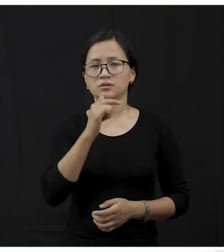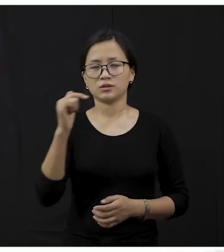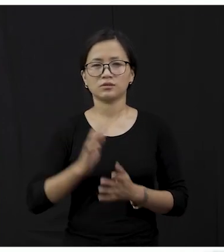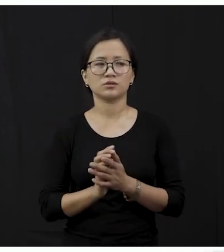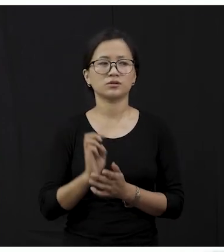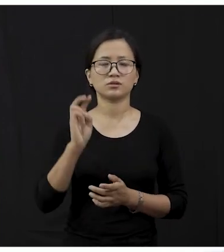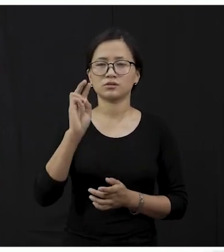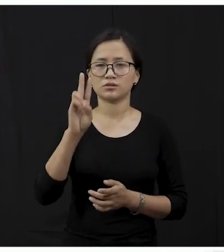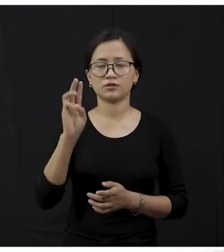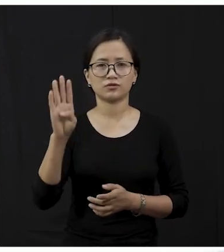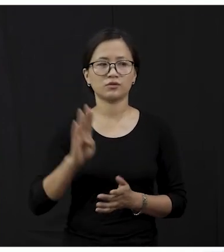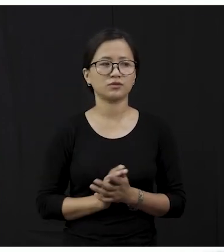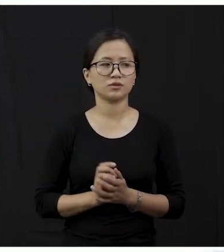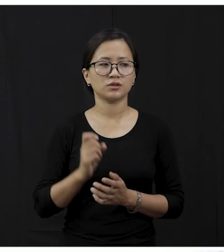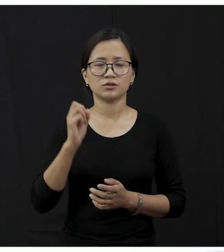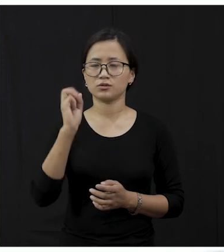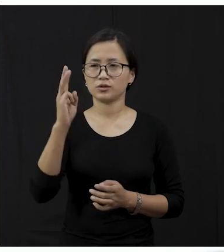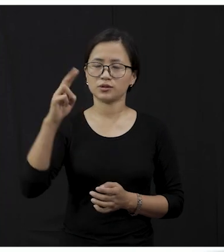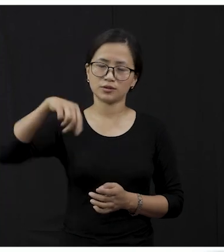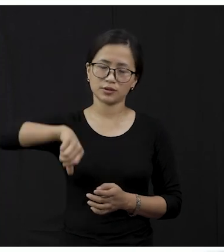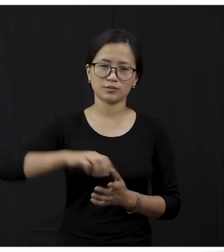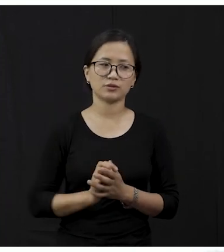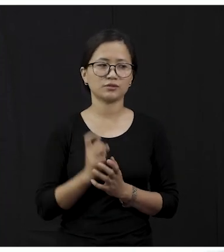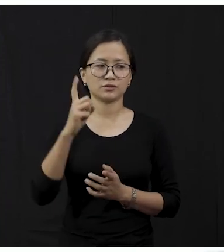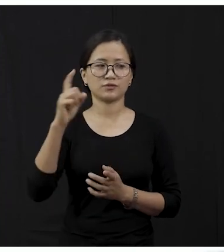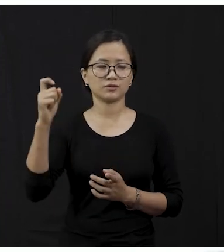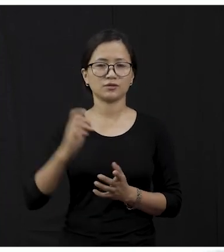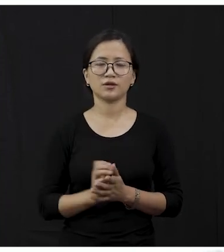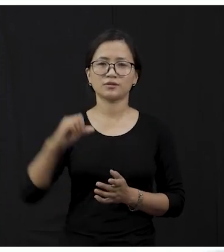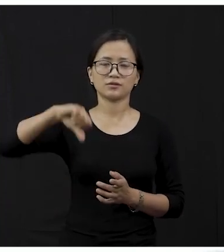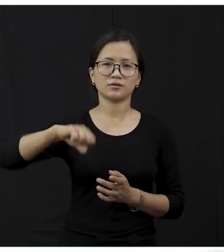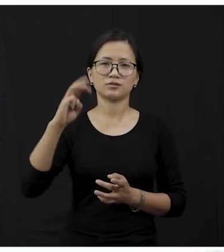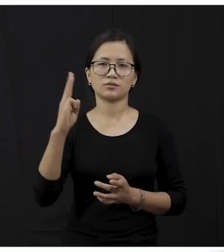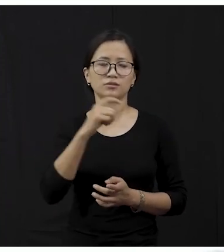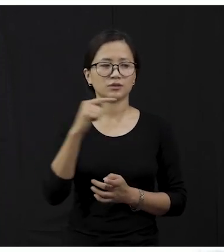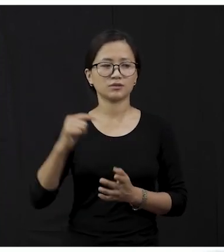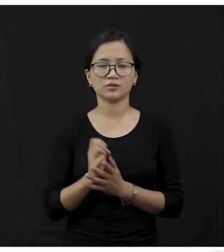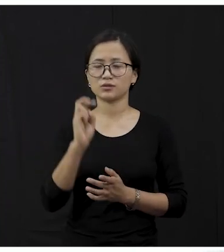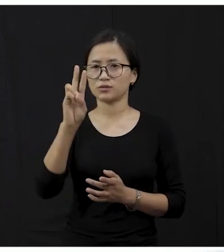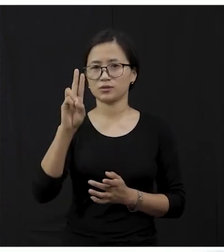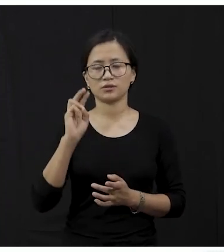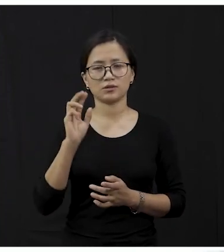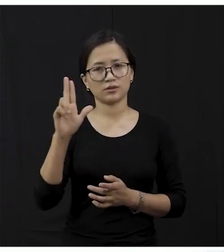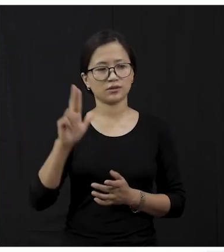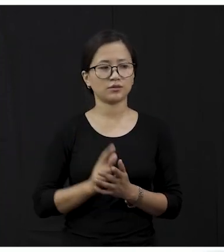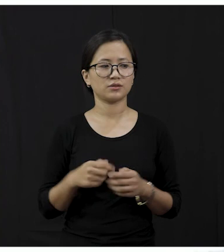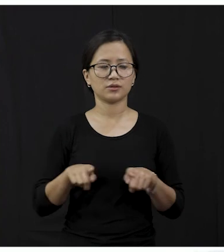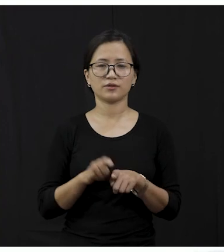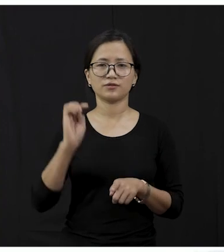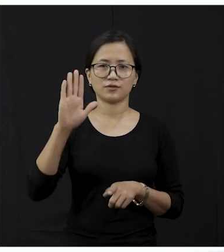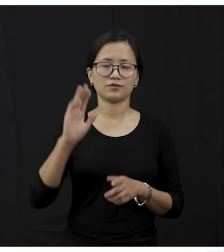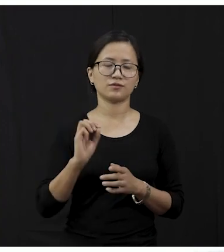24, 29 minus 17, 93 minus 28, 53 minus 22. These are the